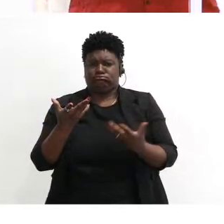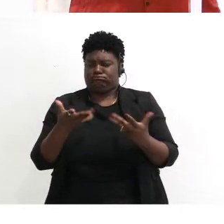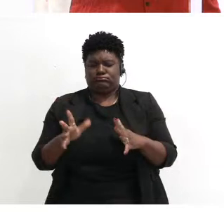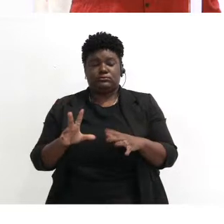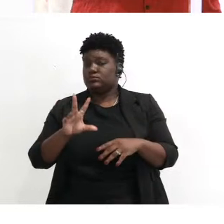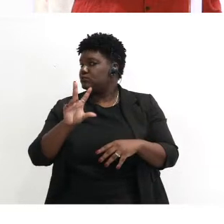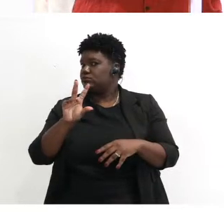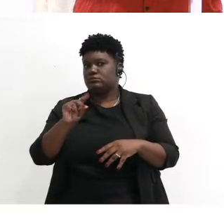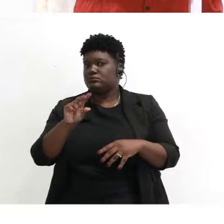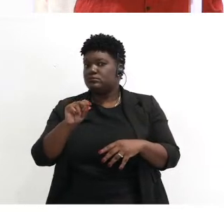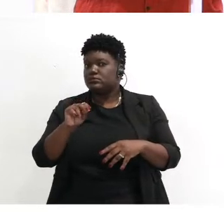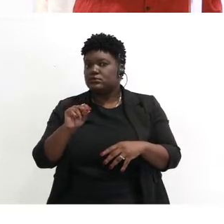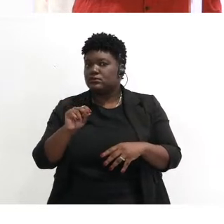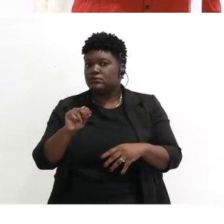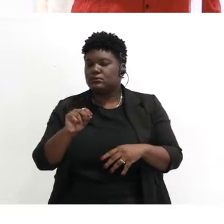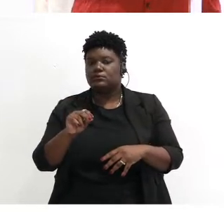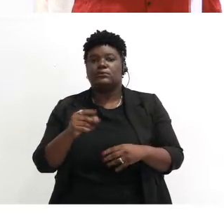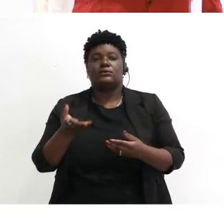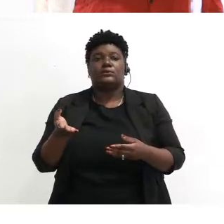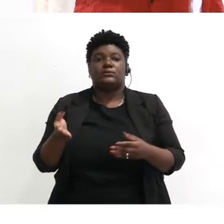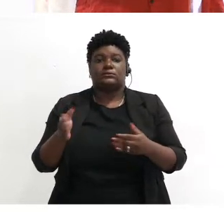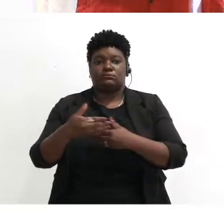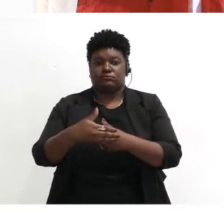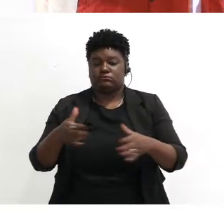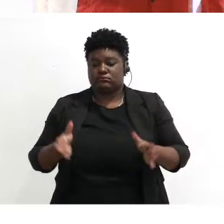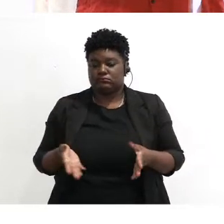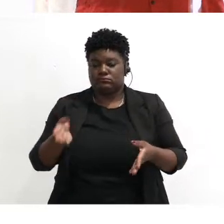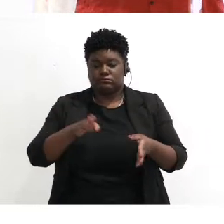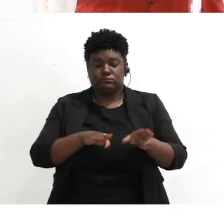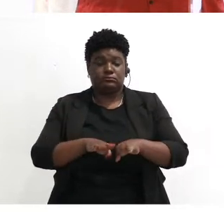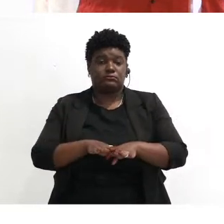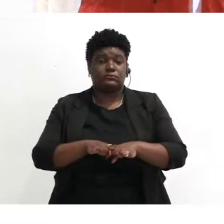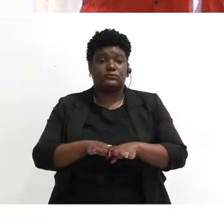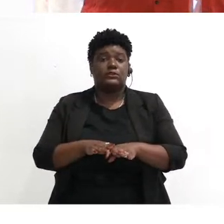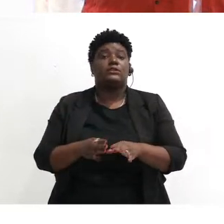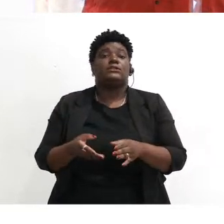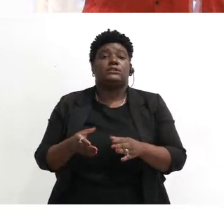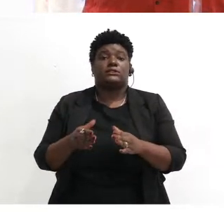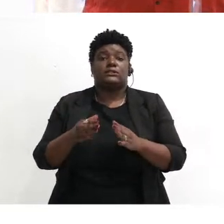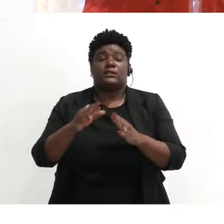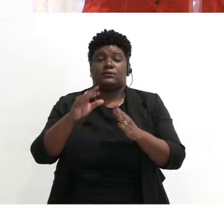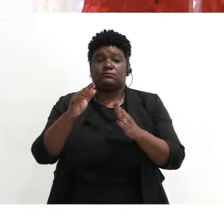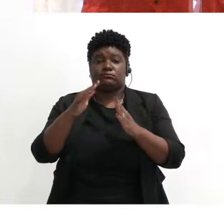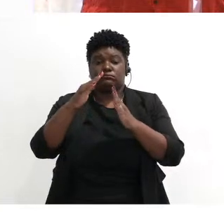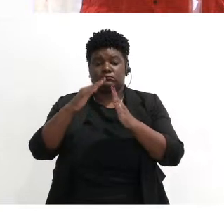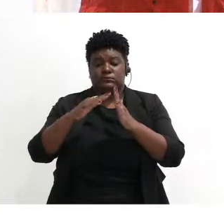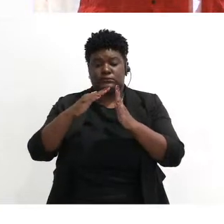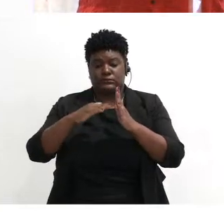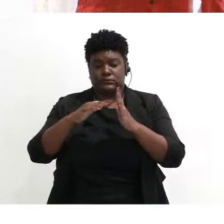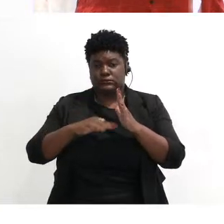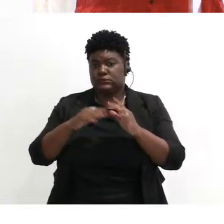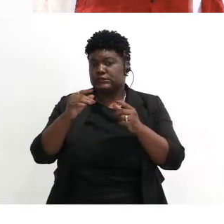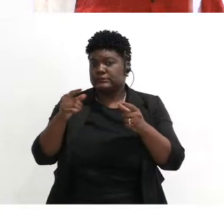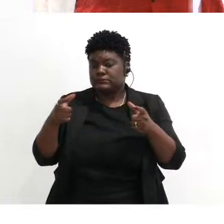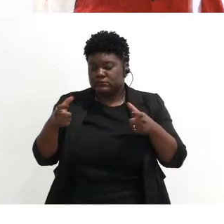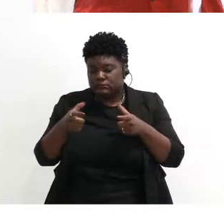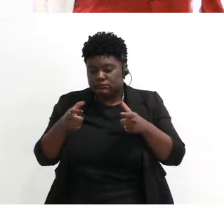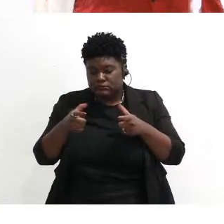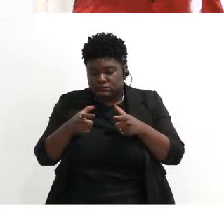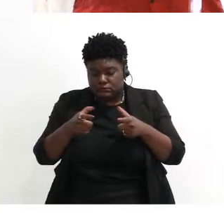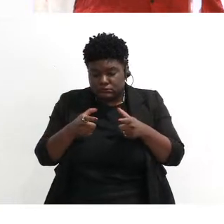an example. You can see in this phone. So this was a transition that was